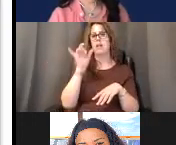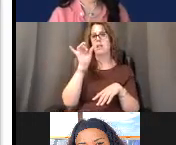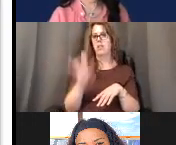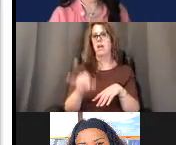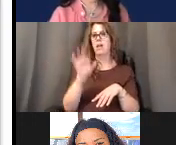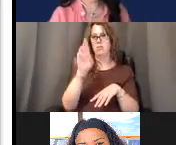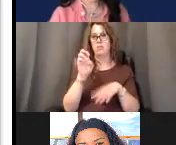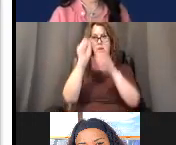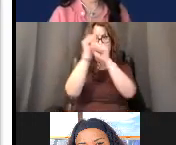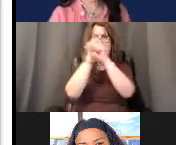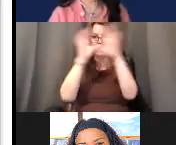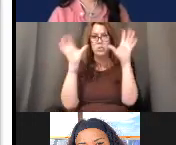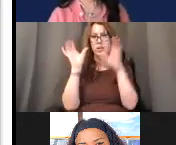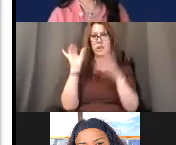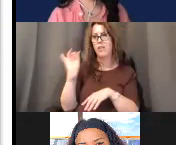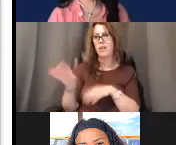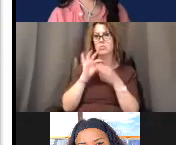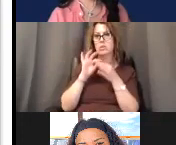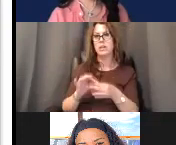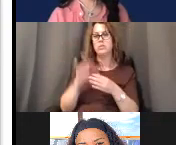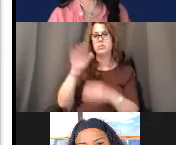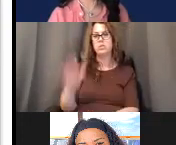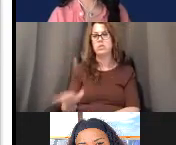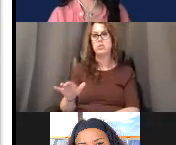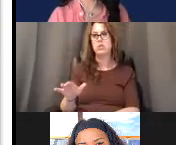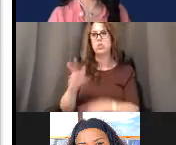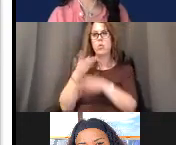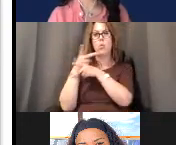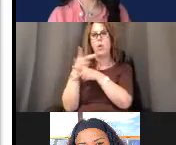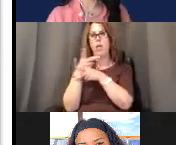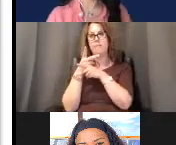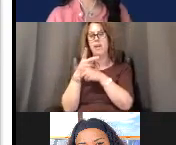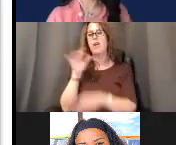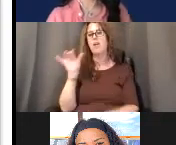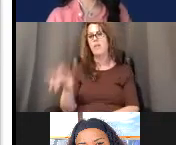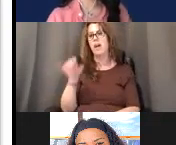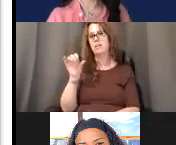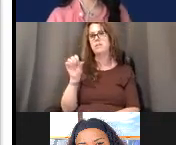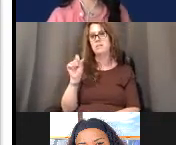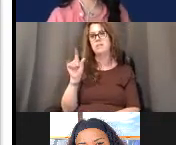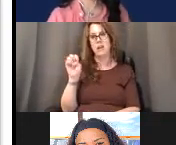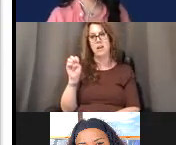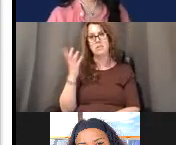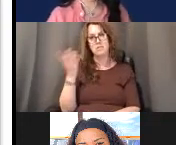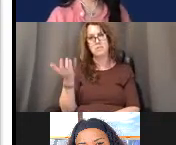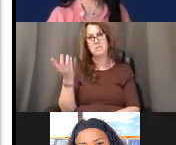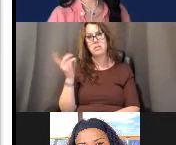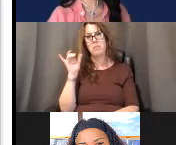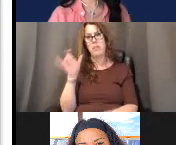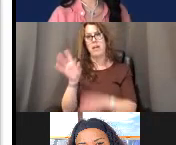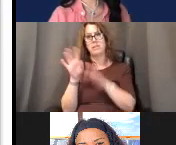side. And so some of this is how do we get everybody to talk with one another. But this is big, just the idea